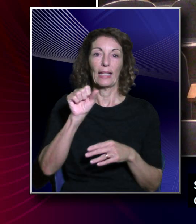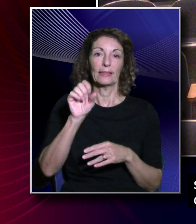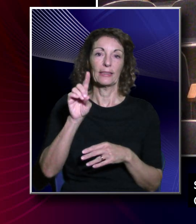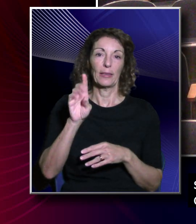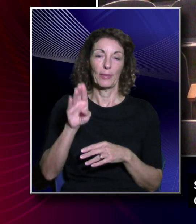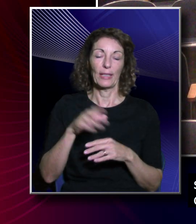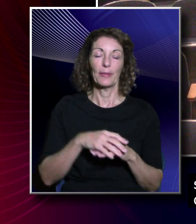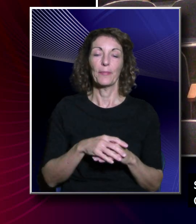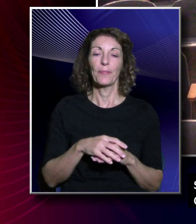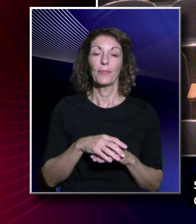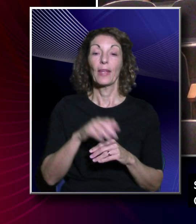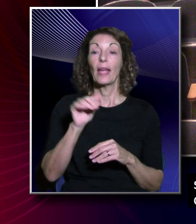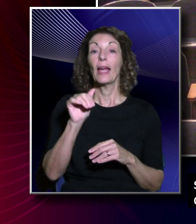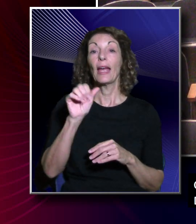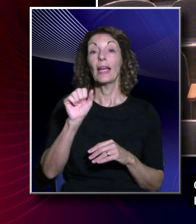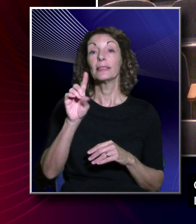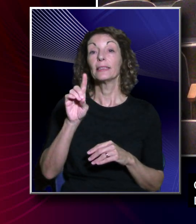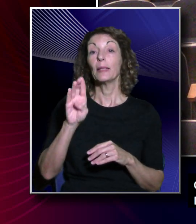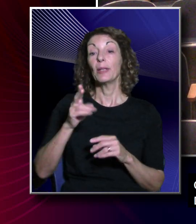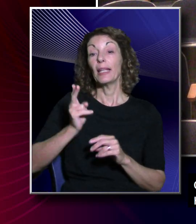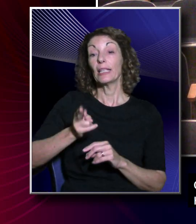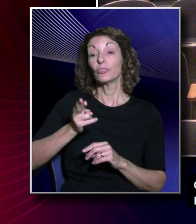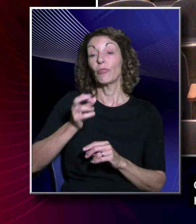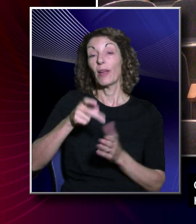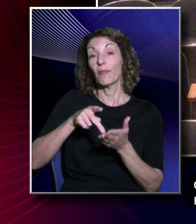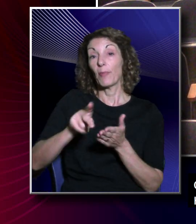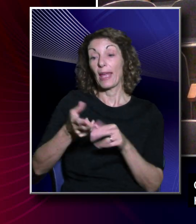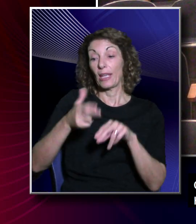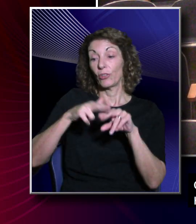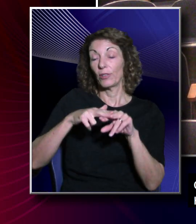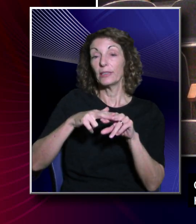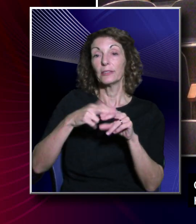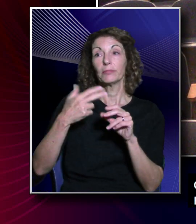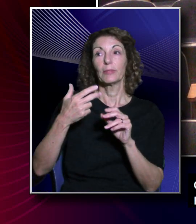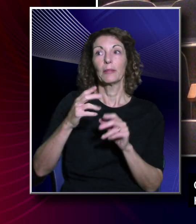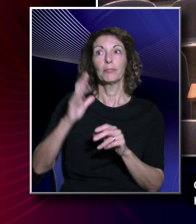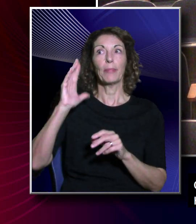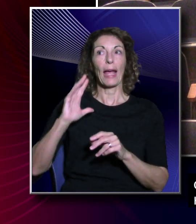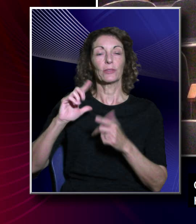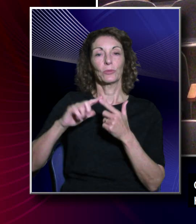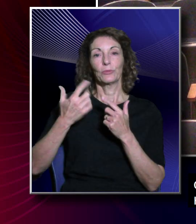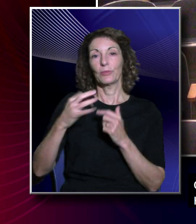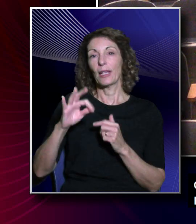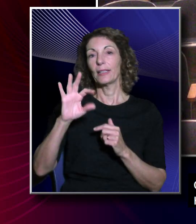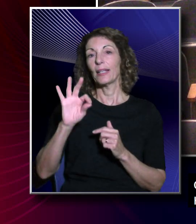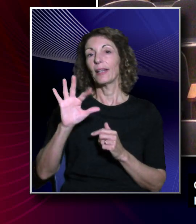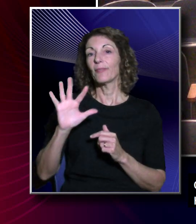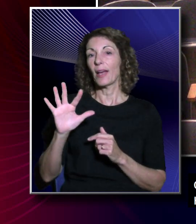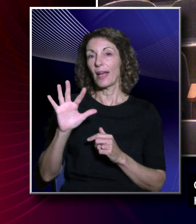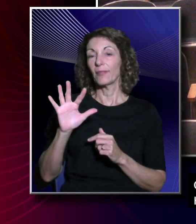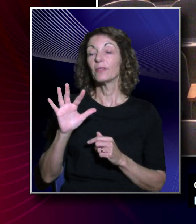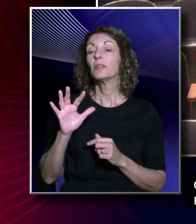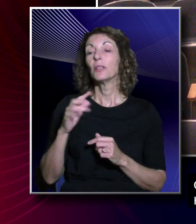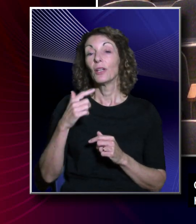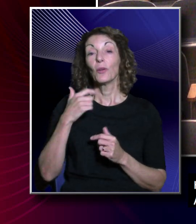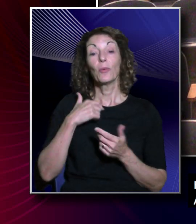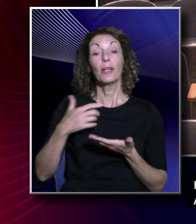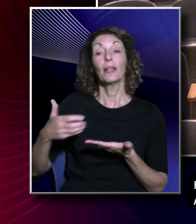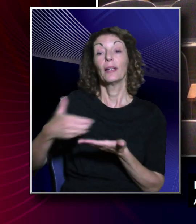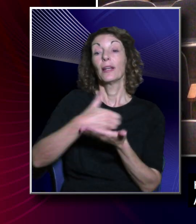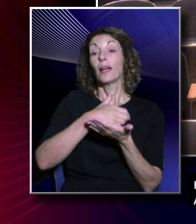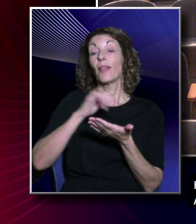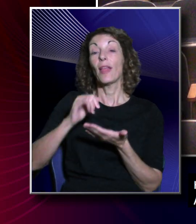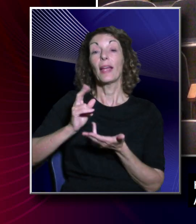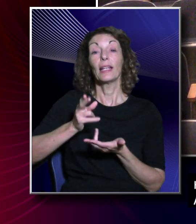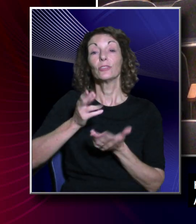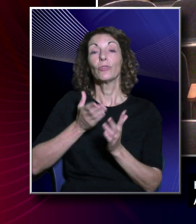The ASDB history of pay increases goes back to 1995. We were able to gather these records through